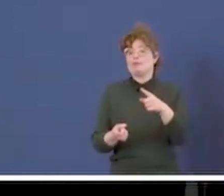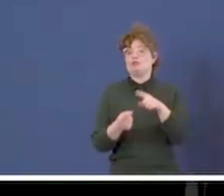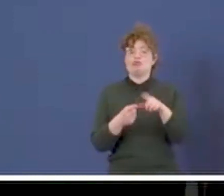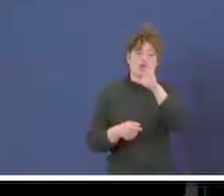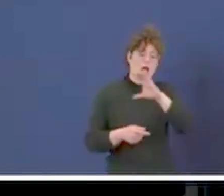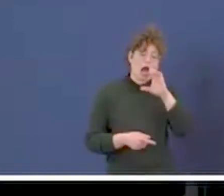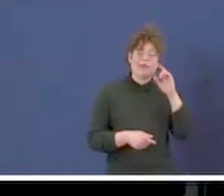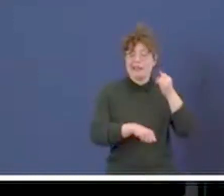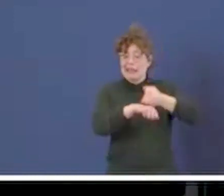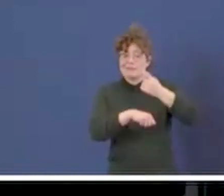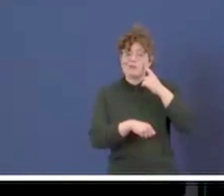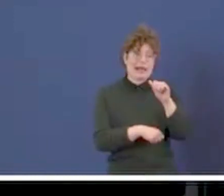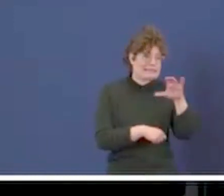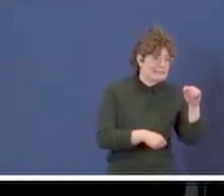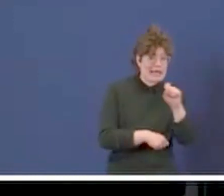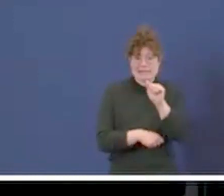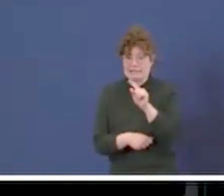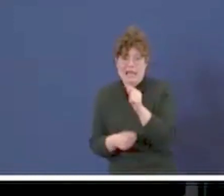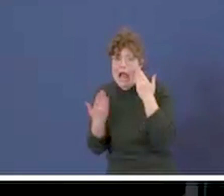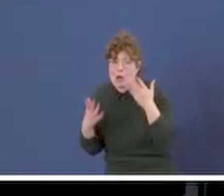or SAT, I didn't even know what it was.